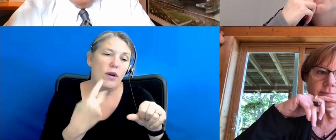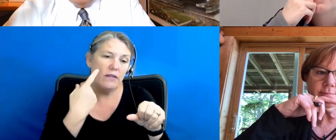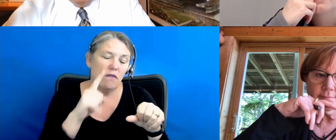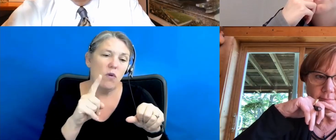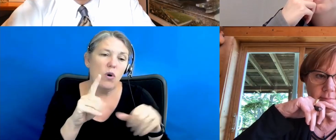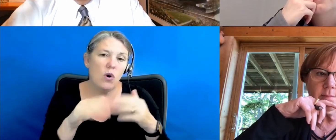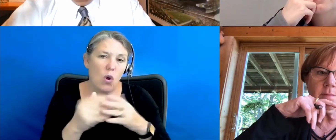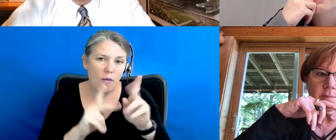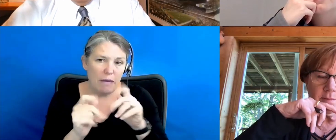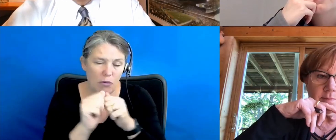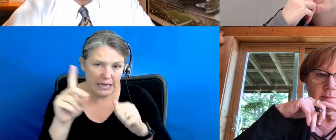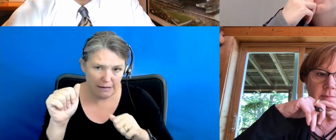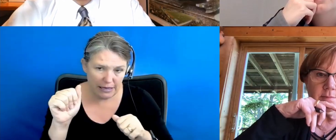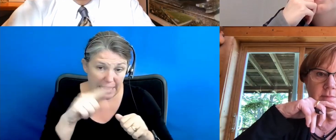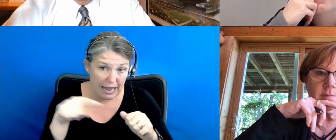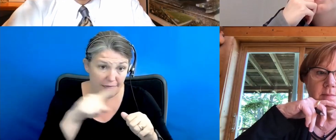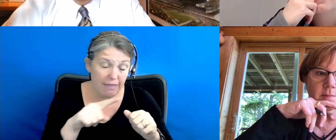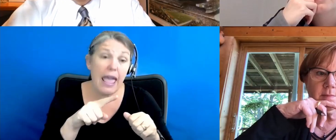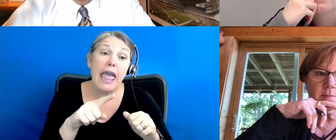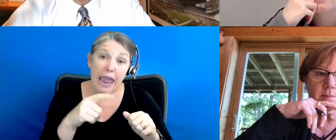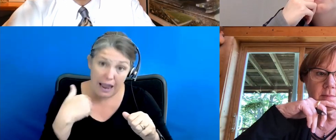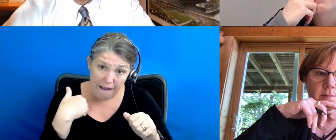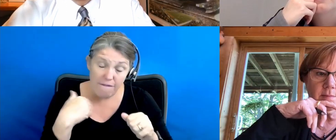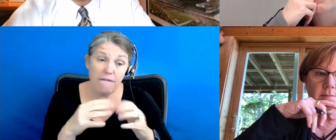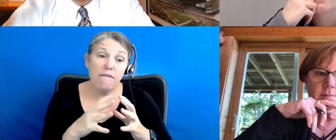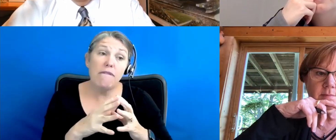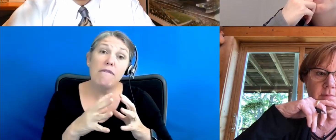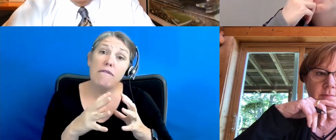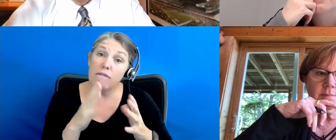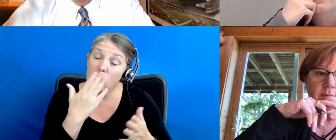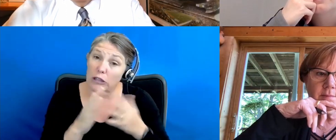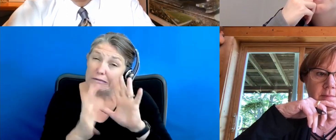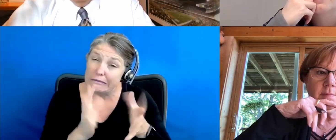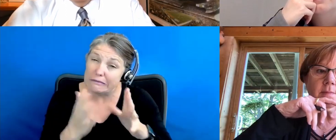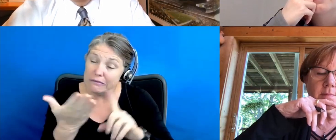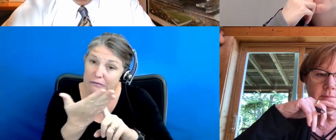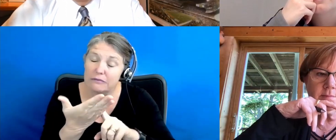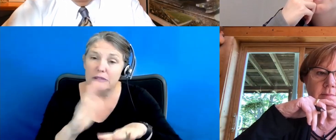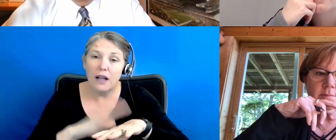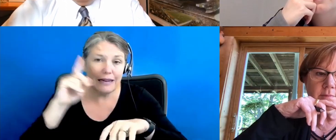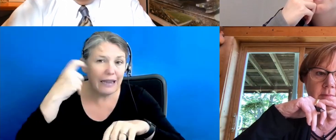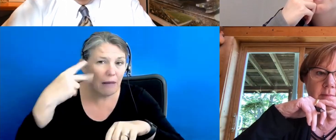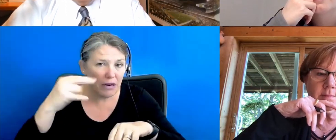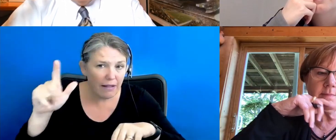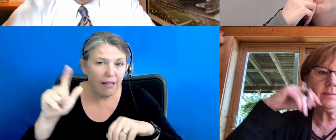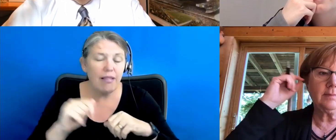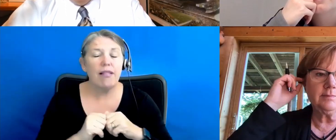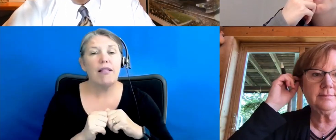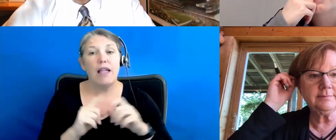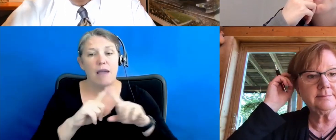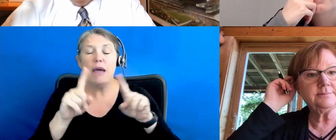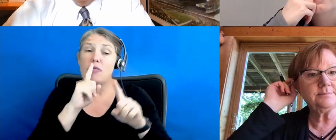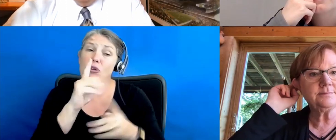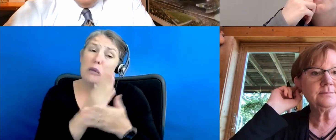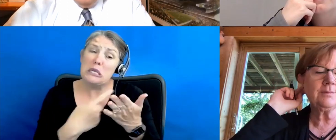with disabilities. And they wield a significant influence on Capitol Hill. But, there's been some talk